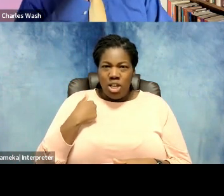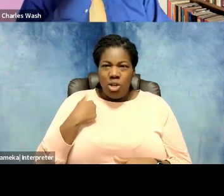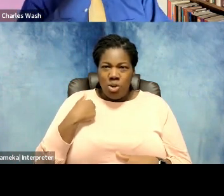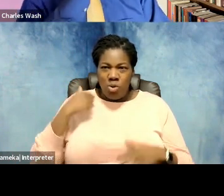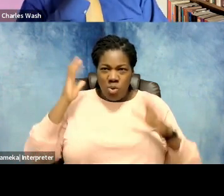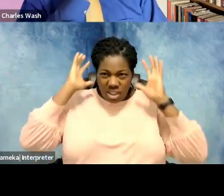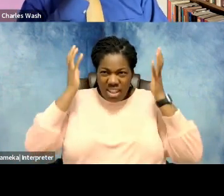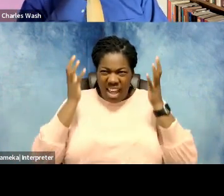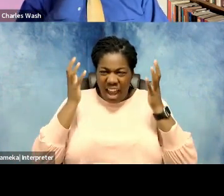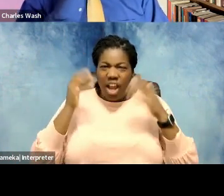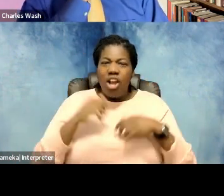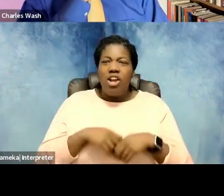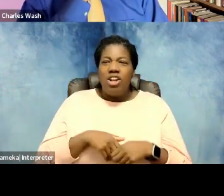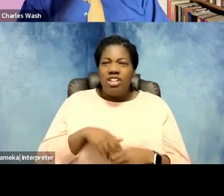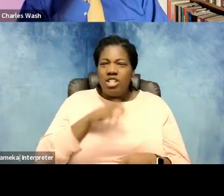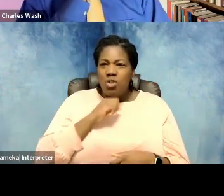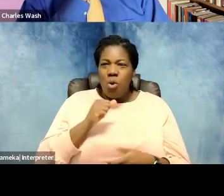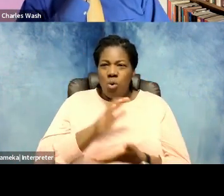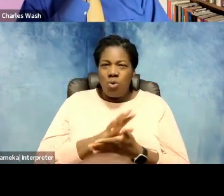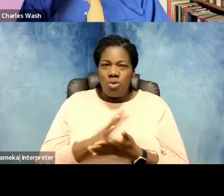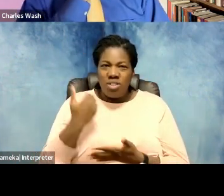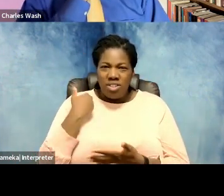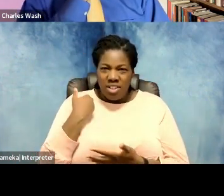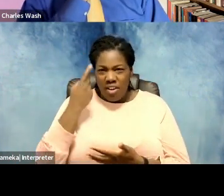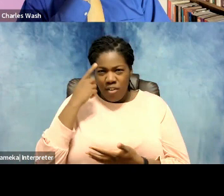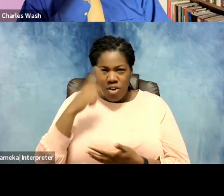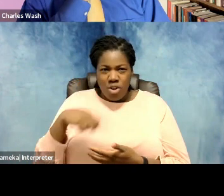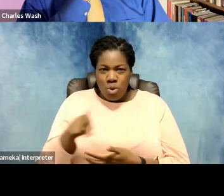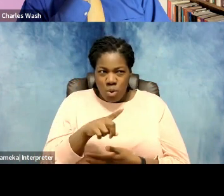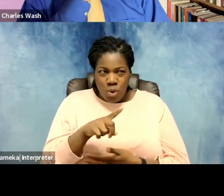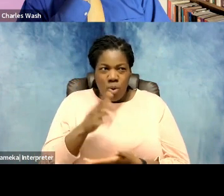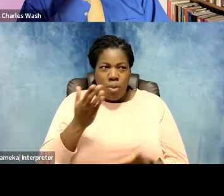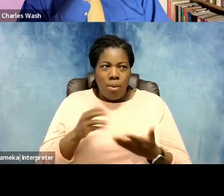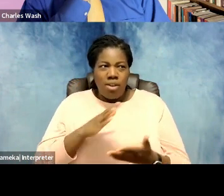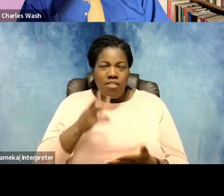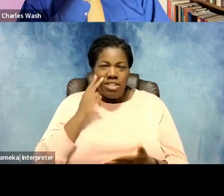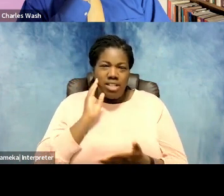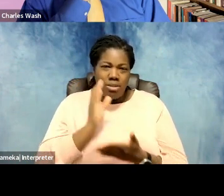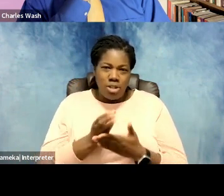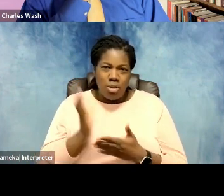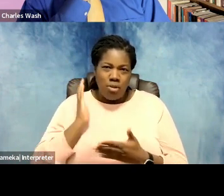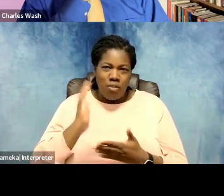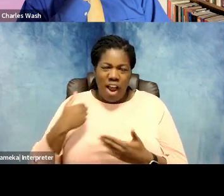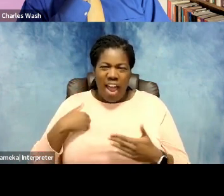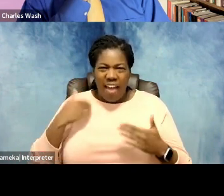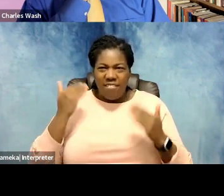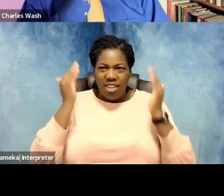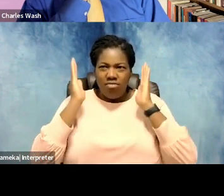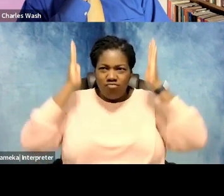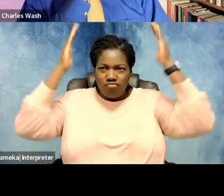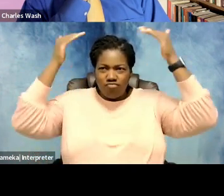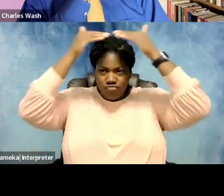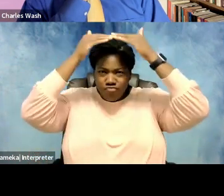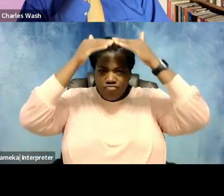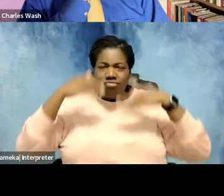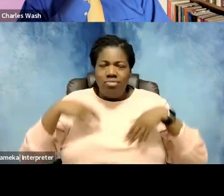going there. I'm going old school here. For those of you who maybe have never seen this photo before, I got the box, you know,